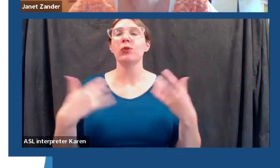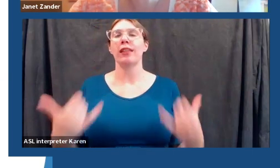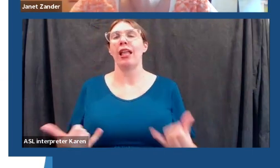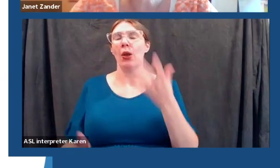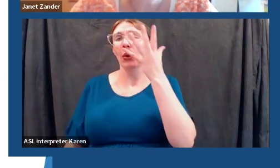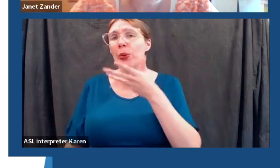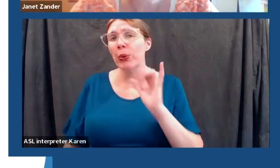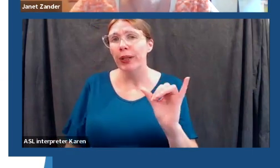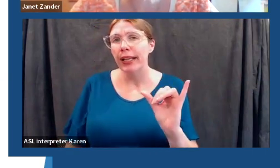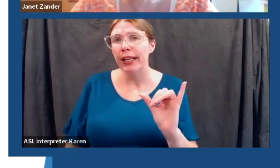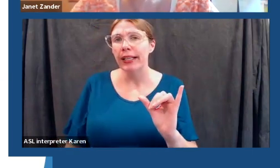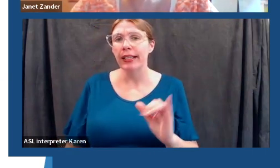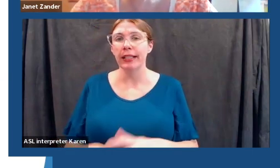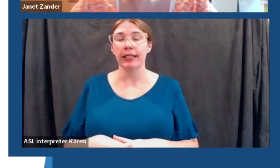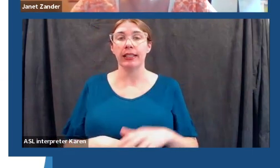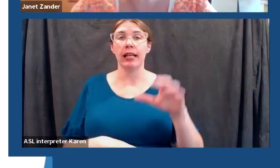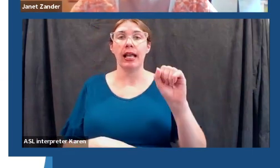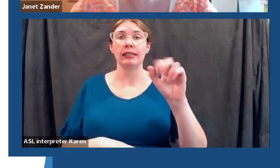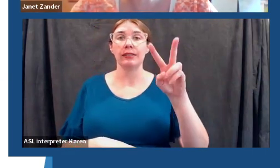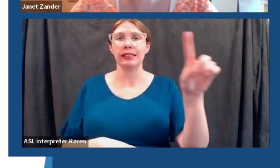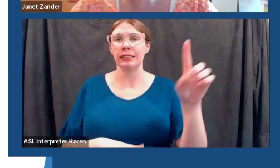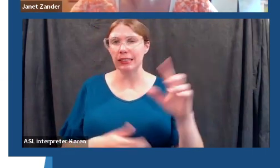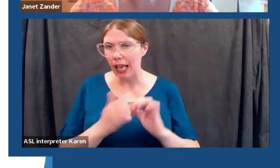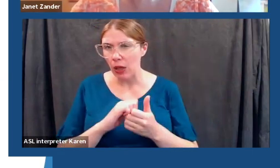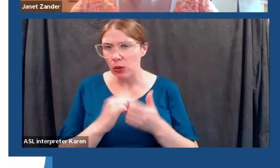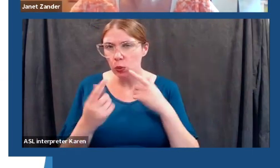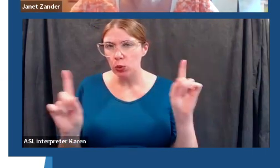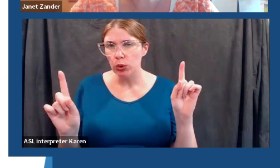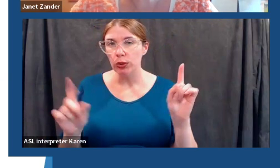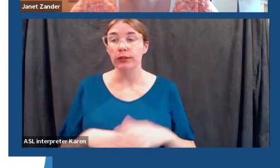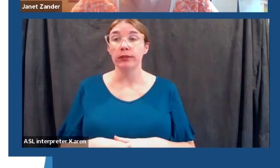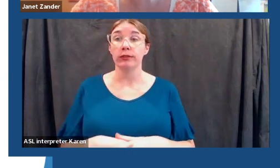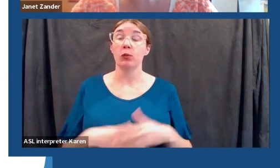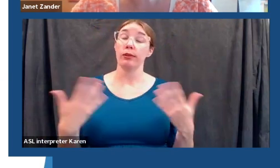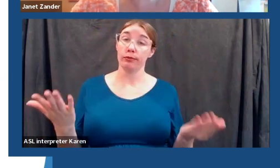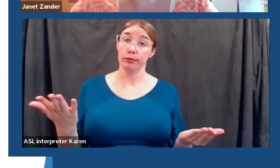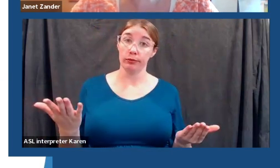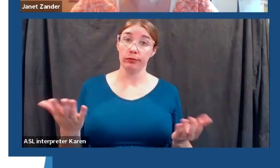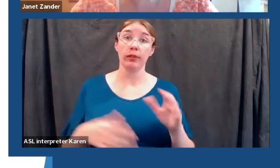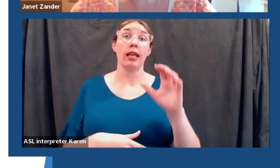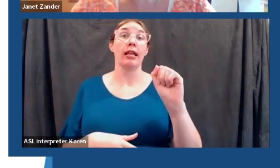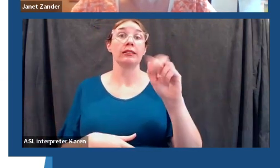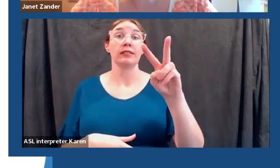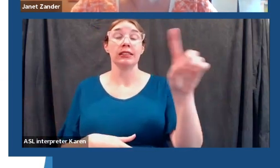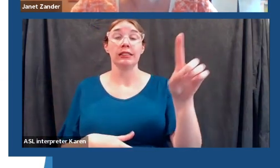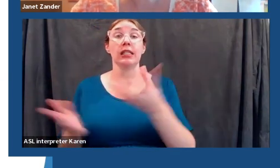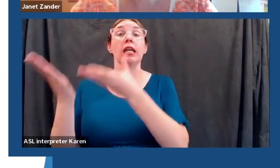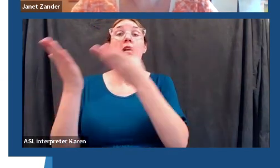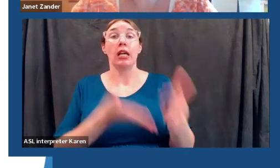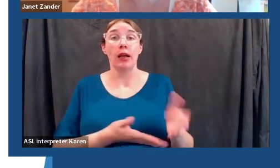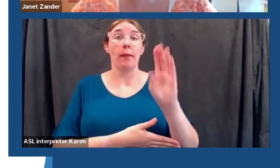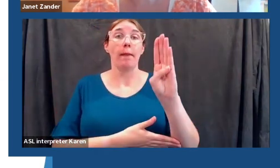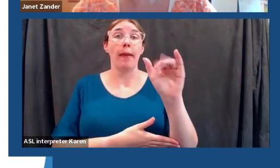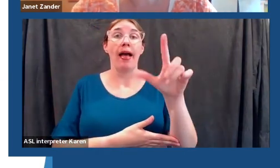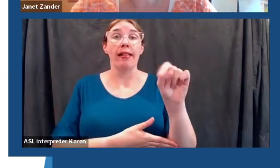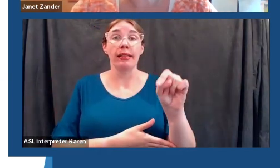that actually work with the special voting deputies? Well, for starters, they're going to be bringing the ballots and envelopes with them. So